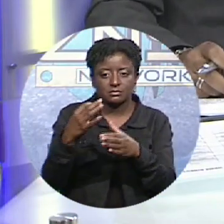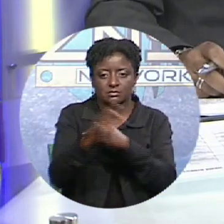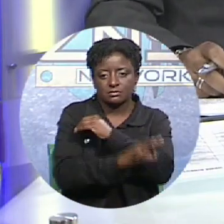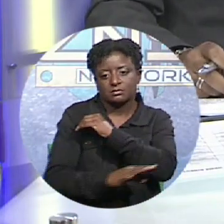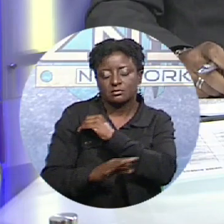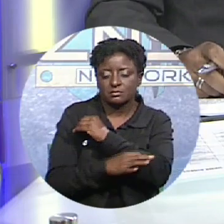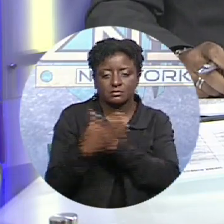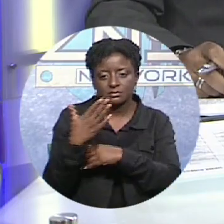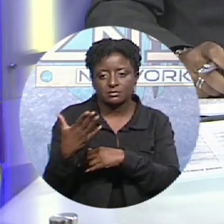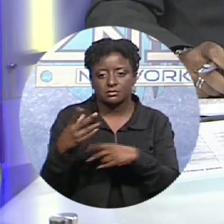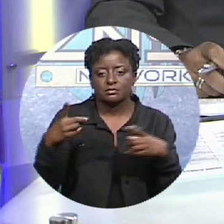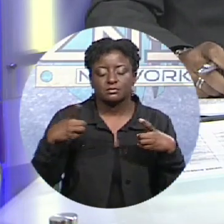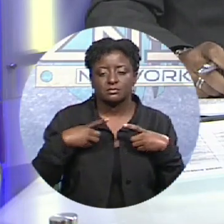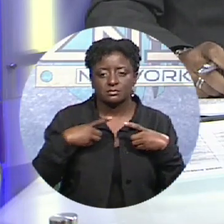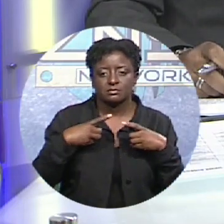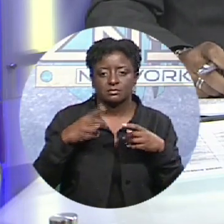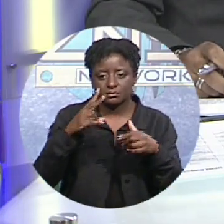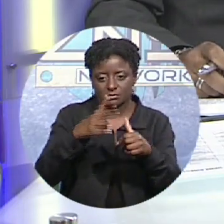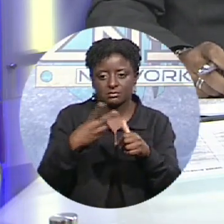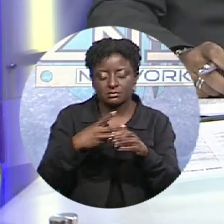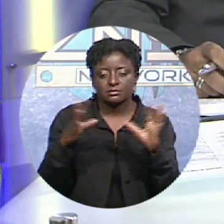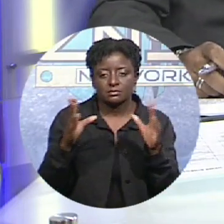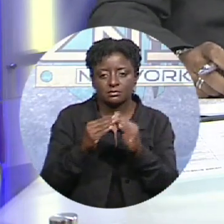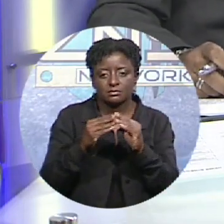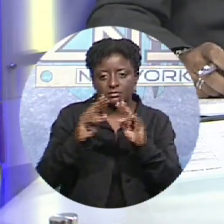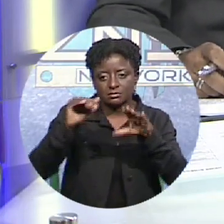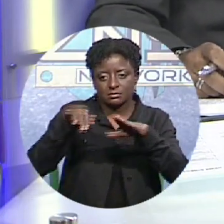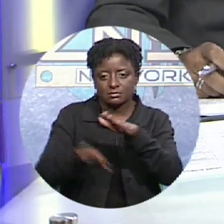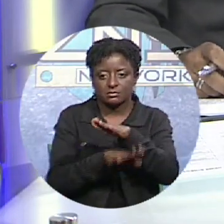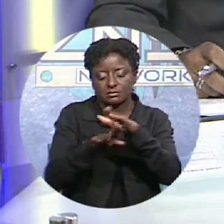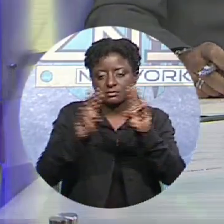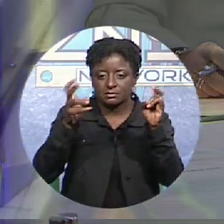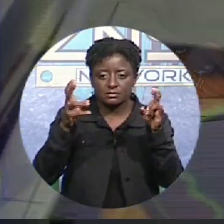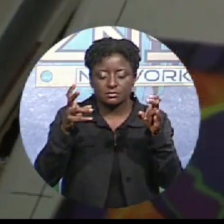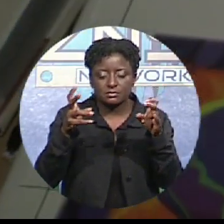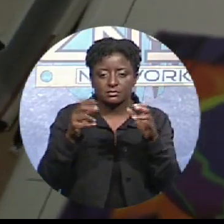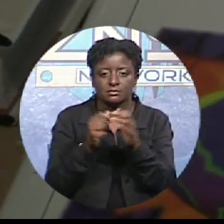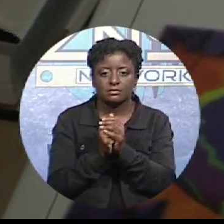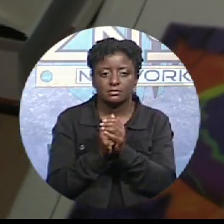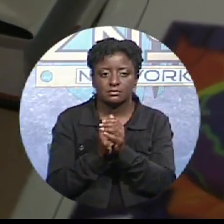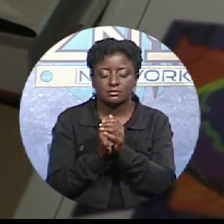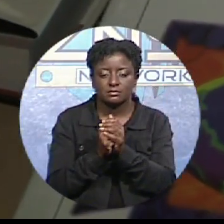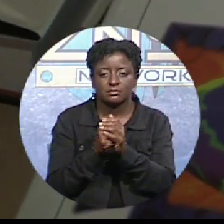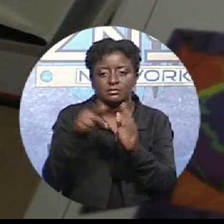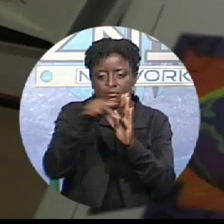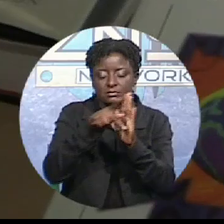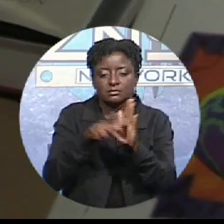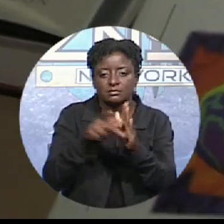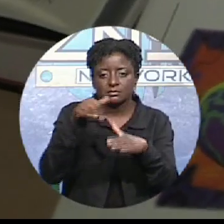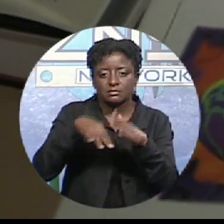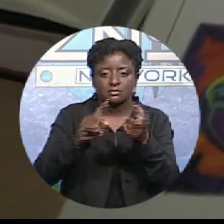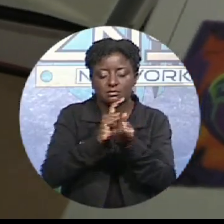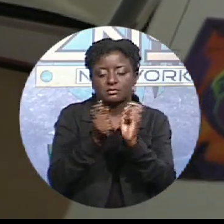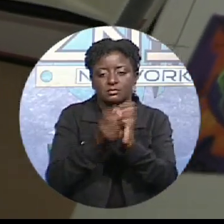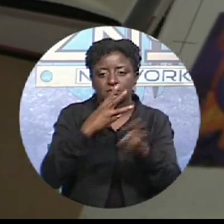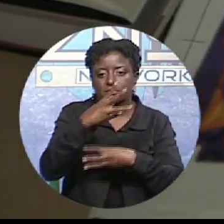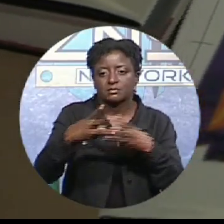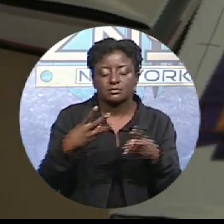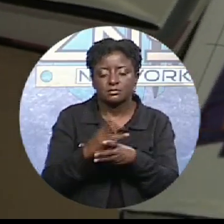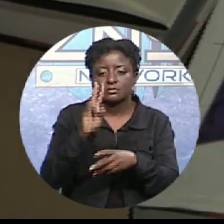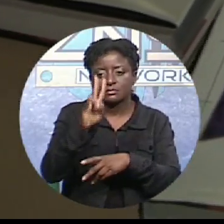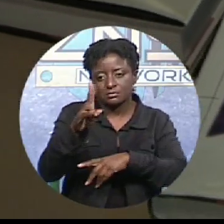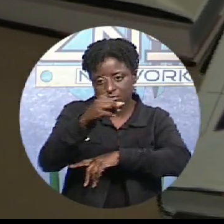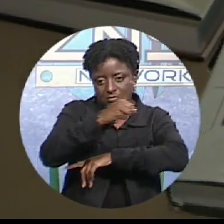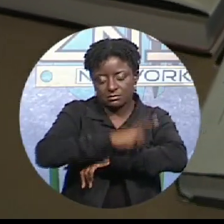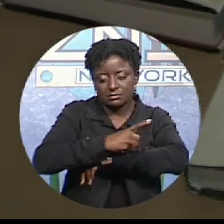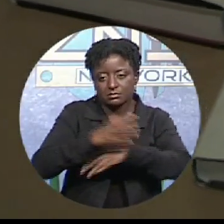Conference under the theme Perfecting Protocol in a Changing World. The two-day conference, which is being held at the Malia Nassau Beach Resort, seeks